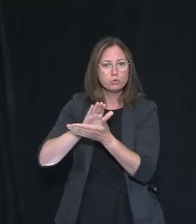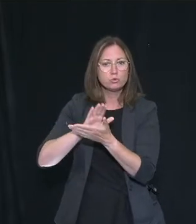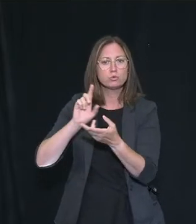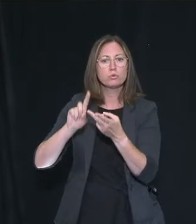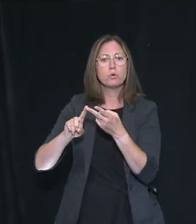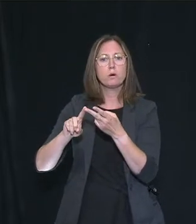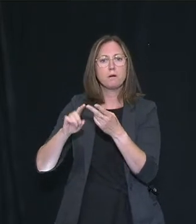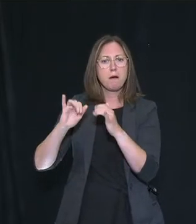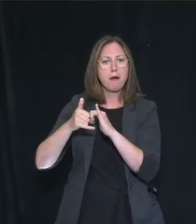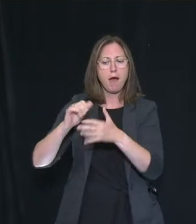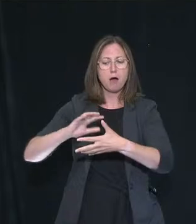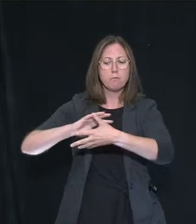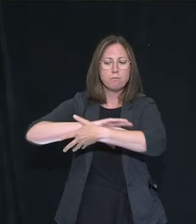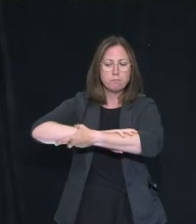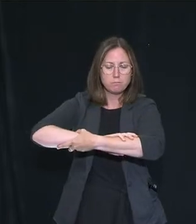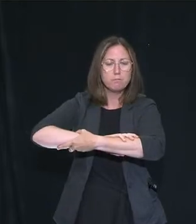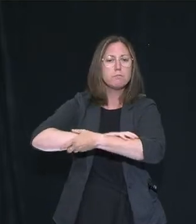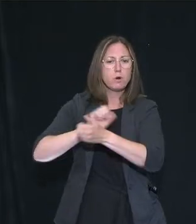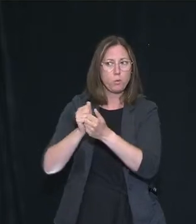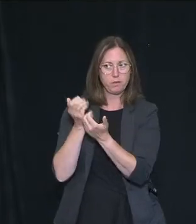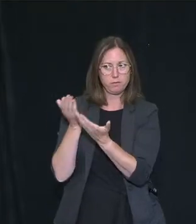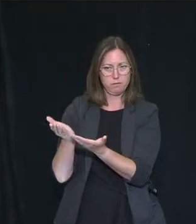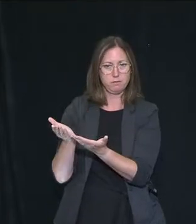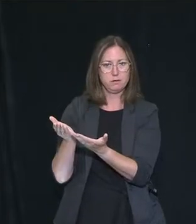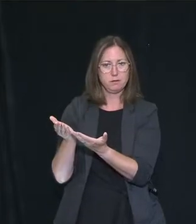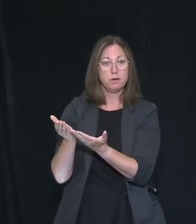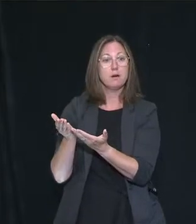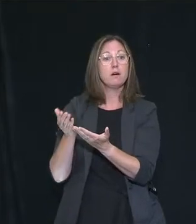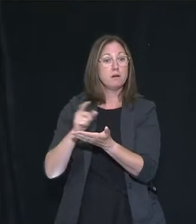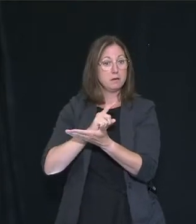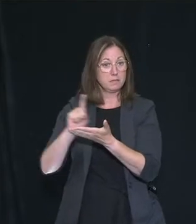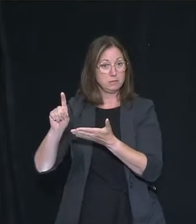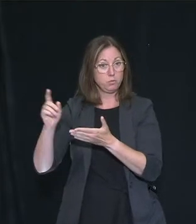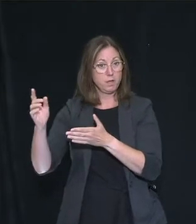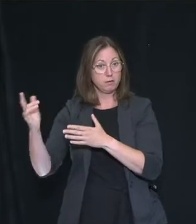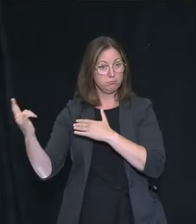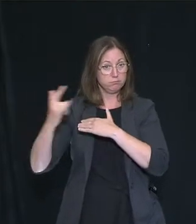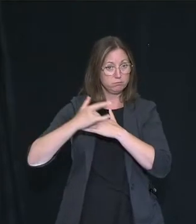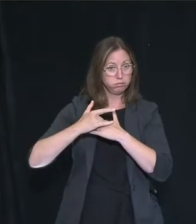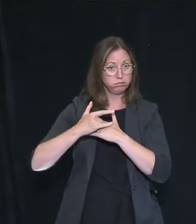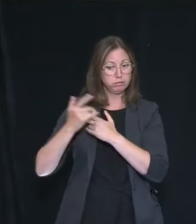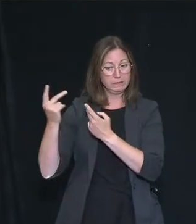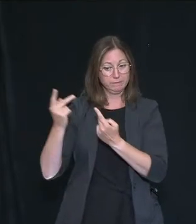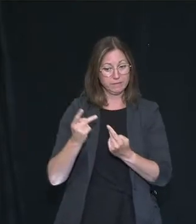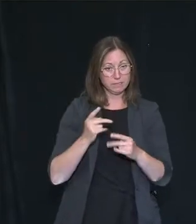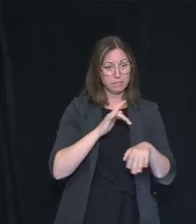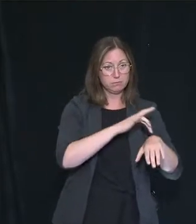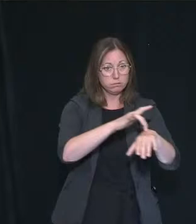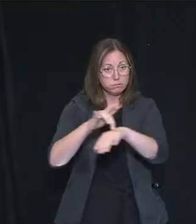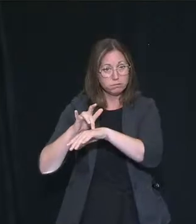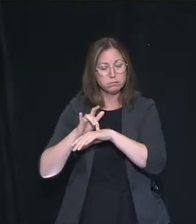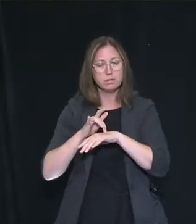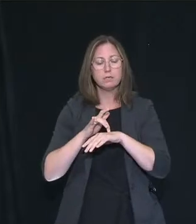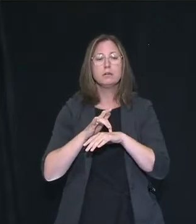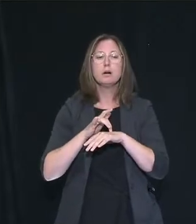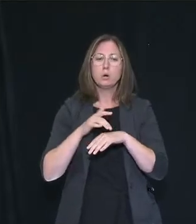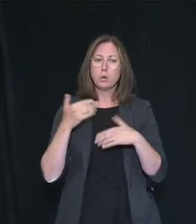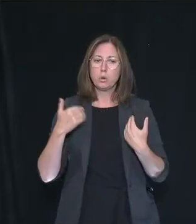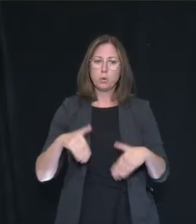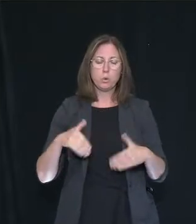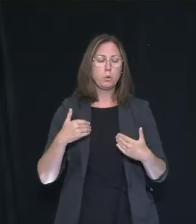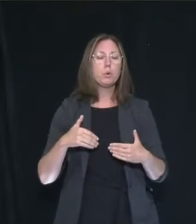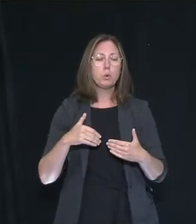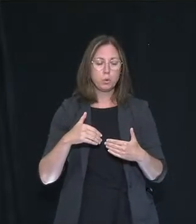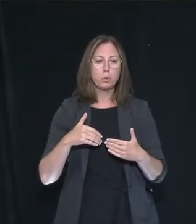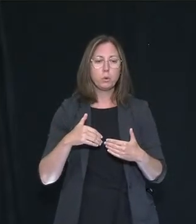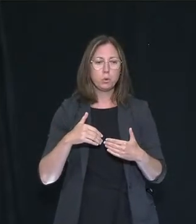Your Holiness. And I know that your presence here this week would not have been possible without your